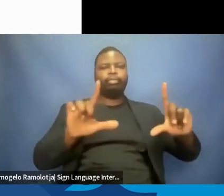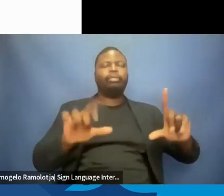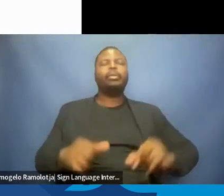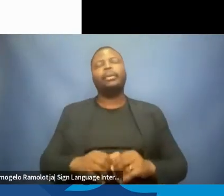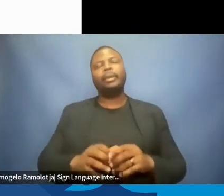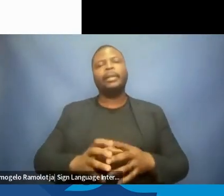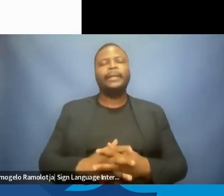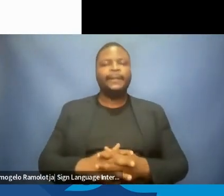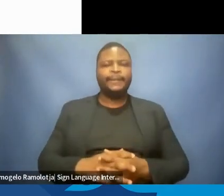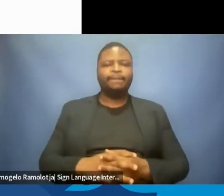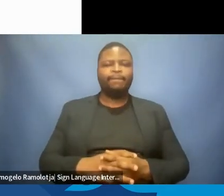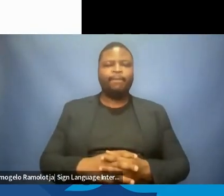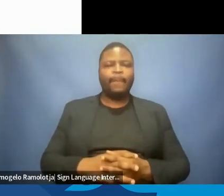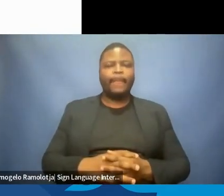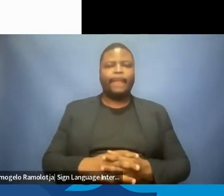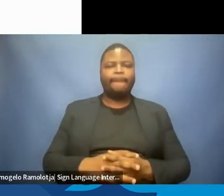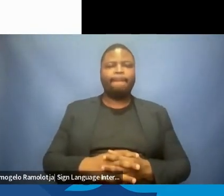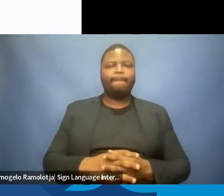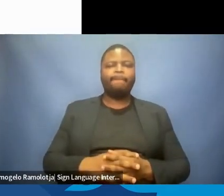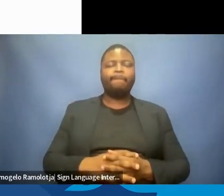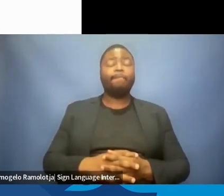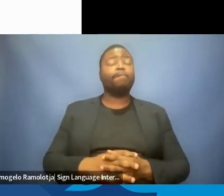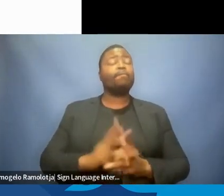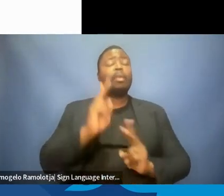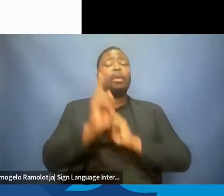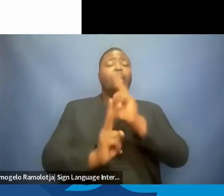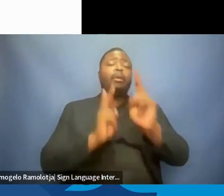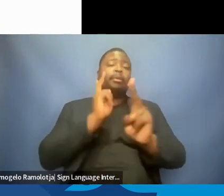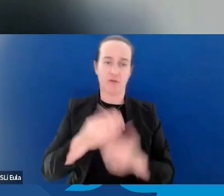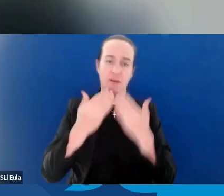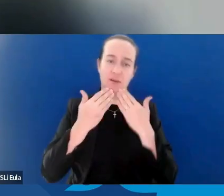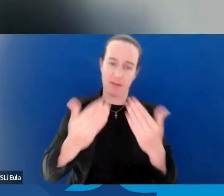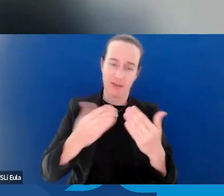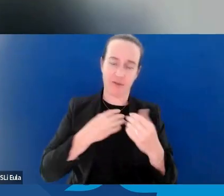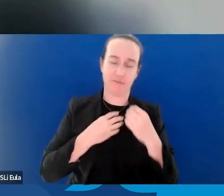health system nationally. Thank you.